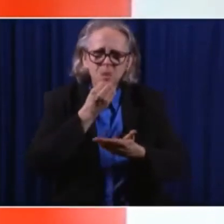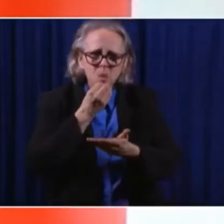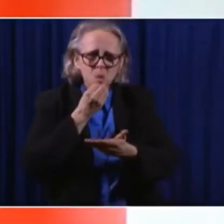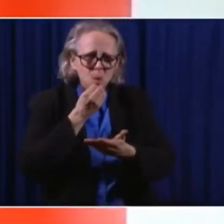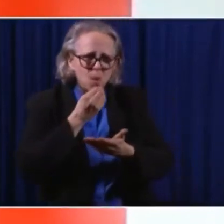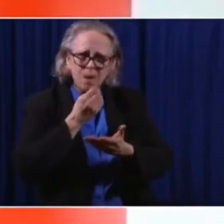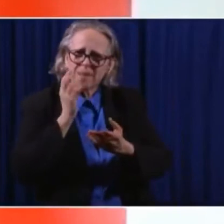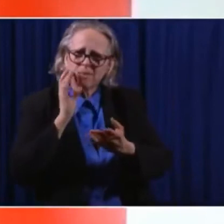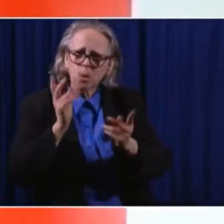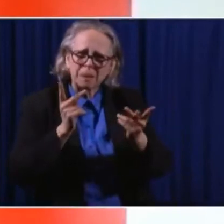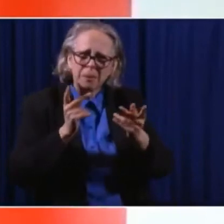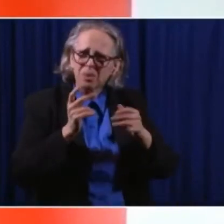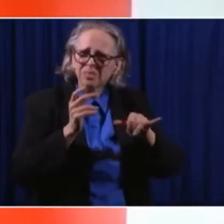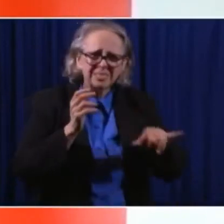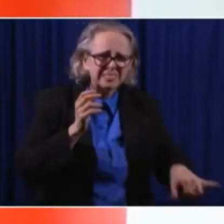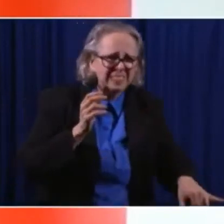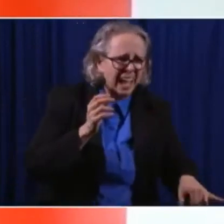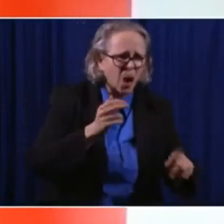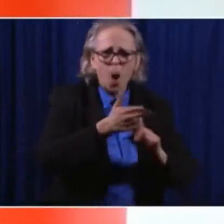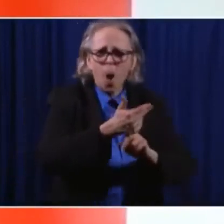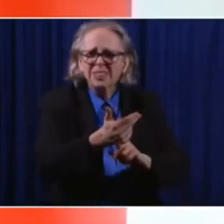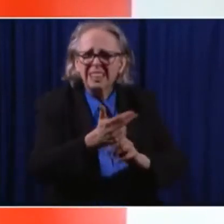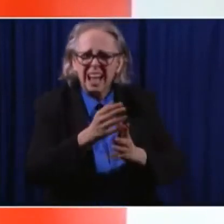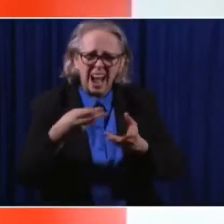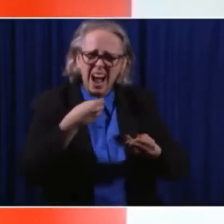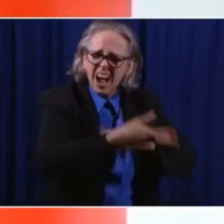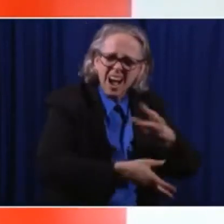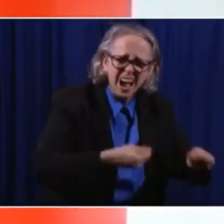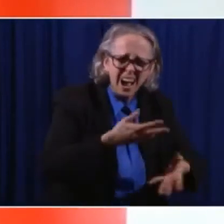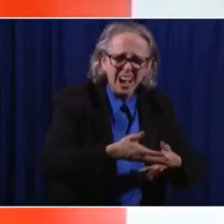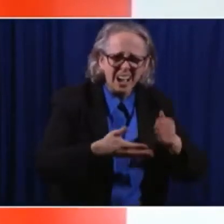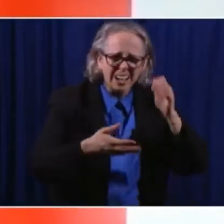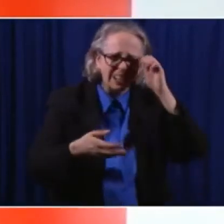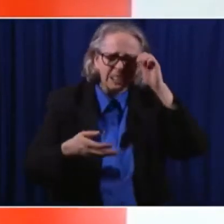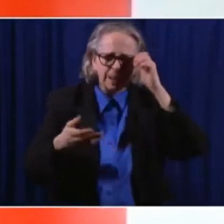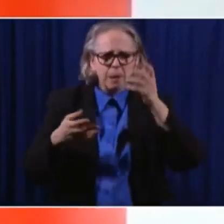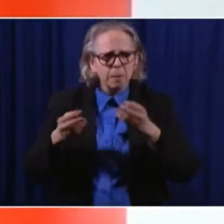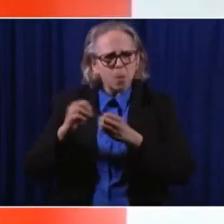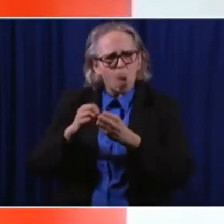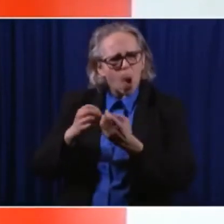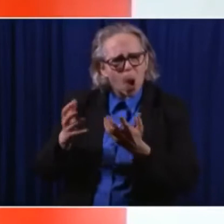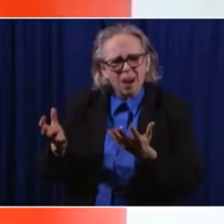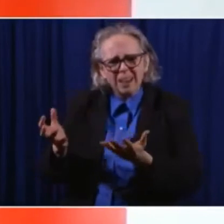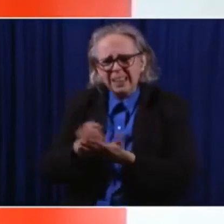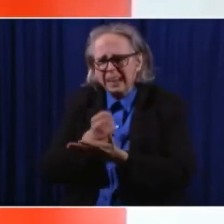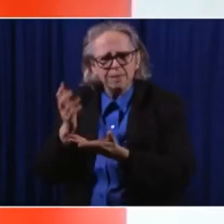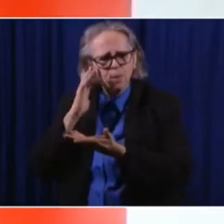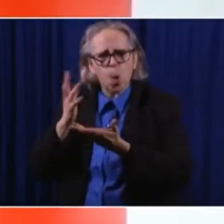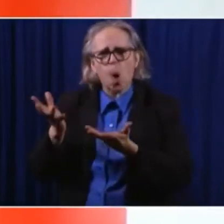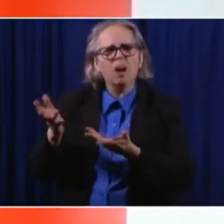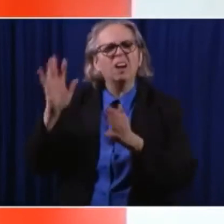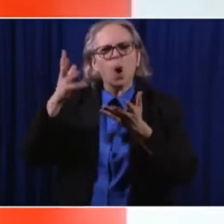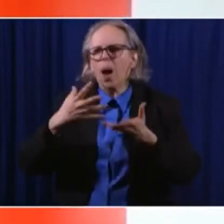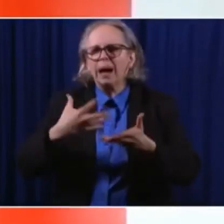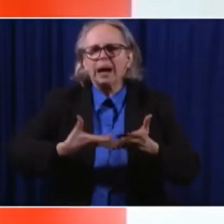up and doing more and more carryout and pickup window and delivery. And this is going to help ensure that as many of